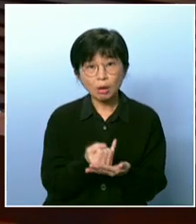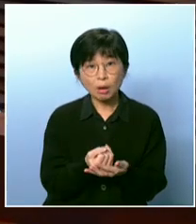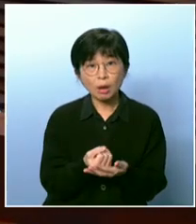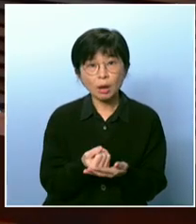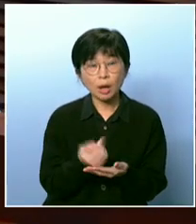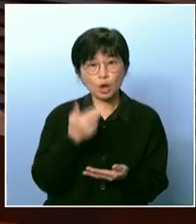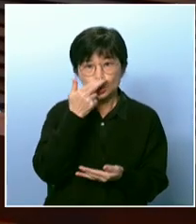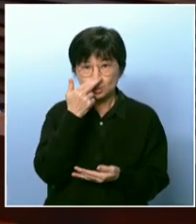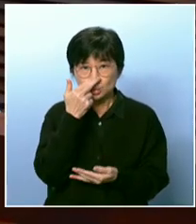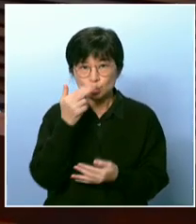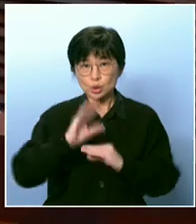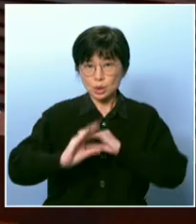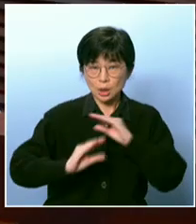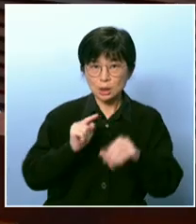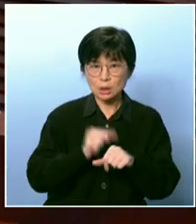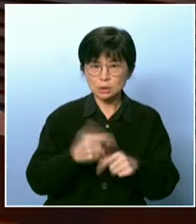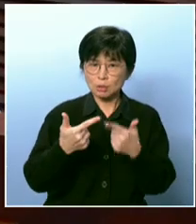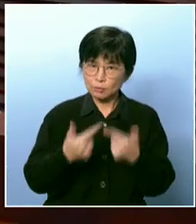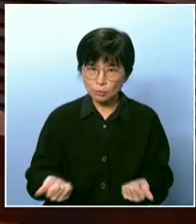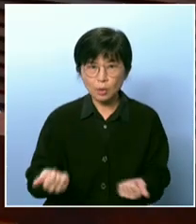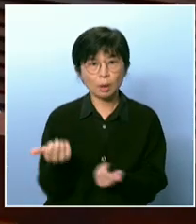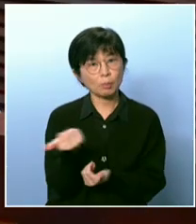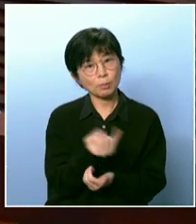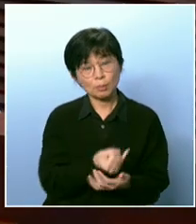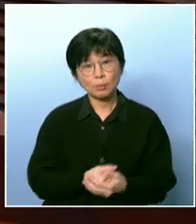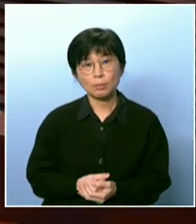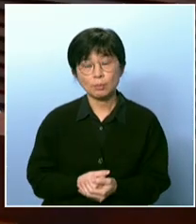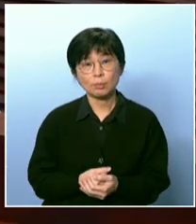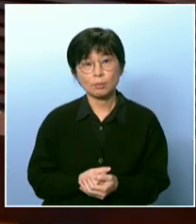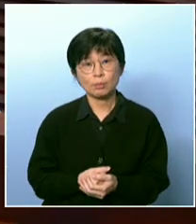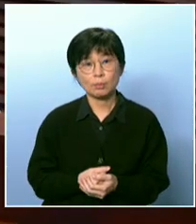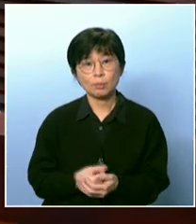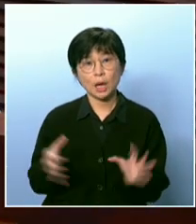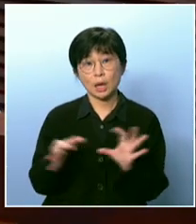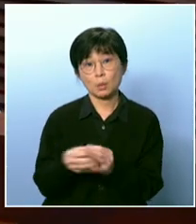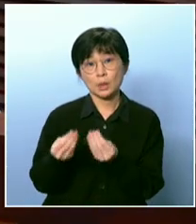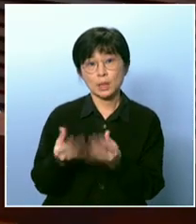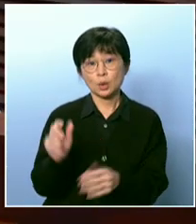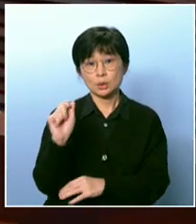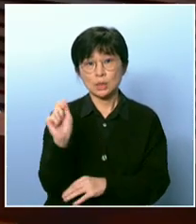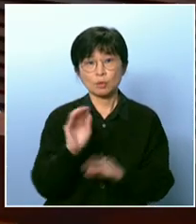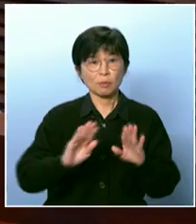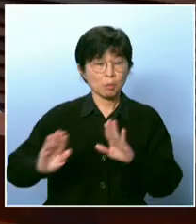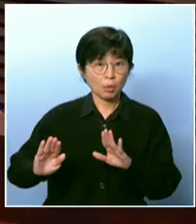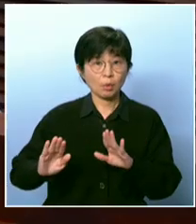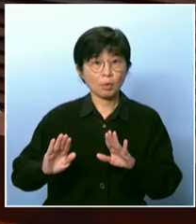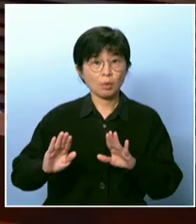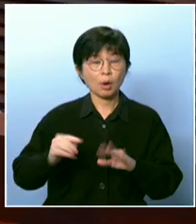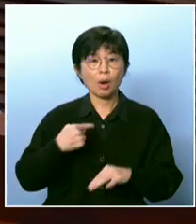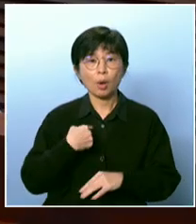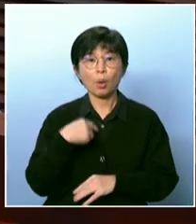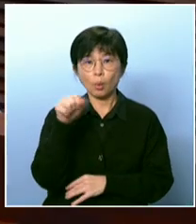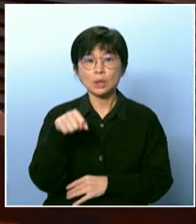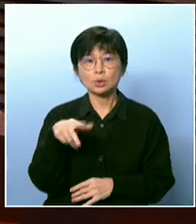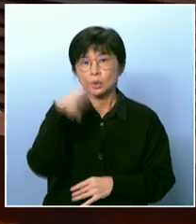particular. Do we have good progress in land resumption and site formation? Can we meet